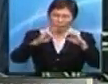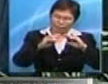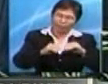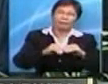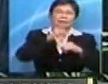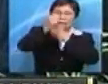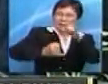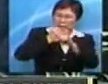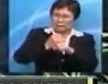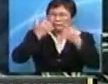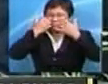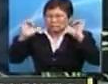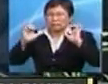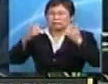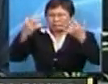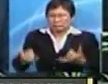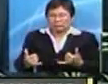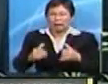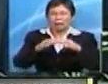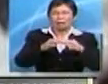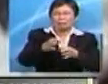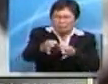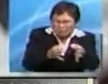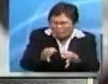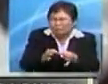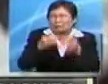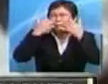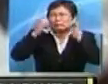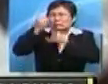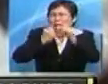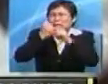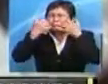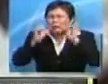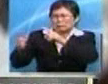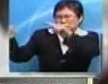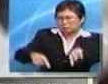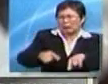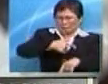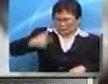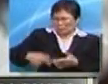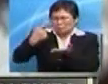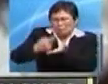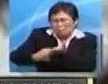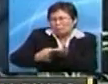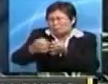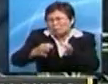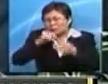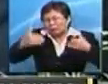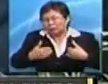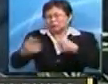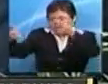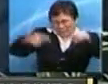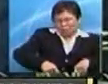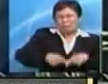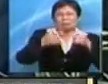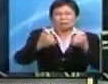international experts who were not available during the briefings in Beijing, including experts from China. It will also be broadcasted